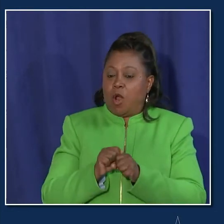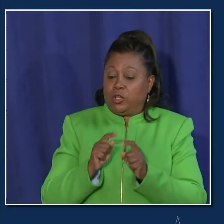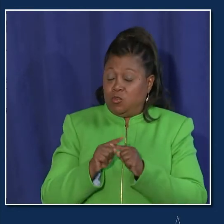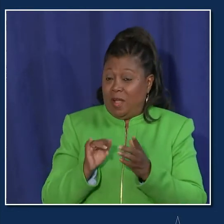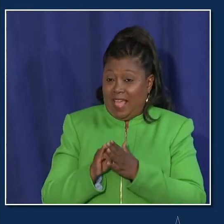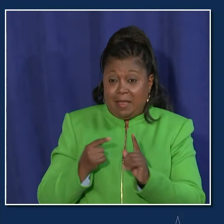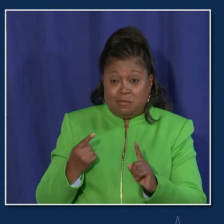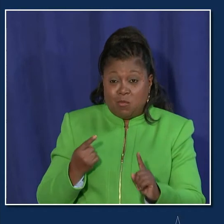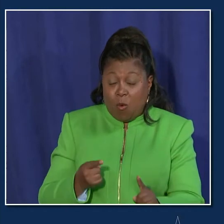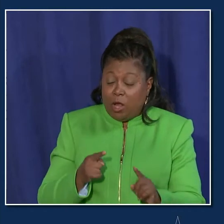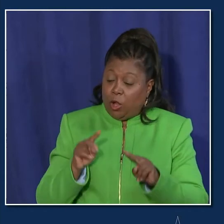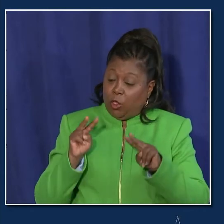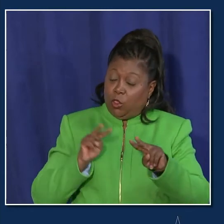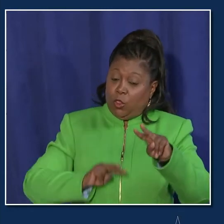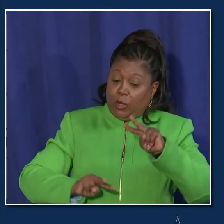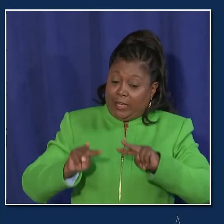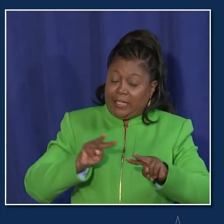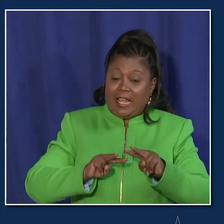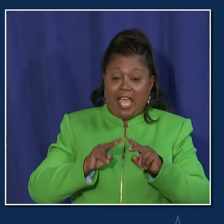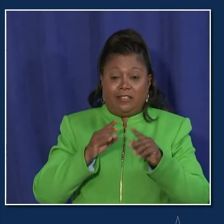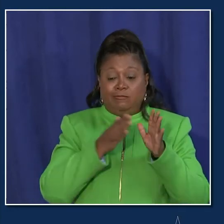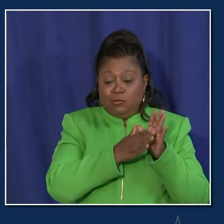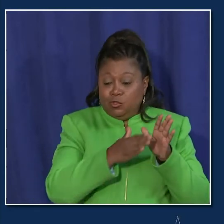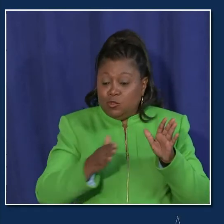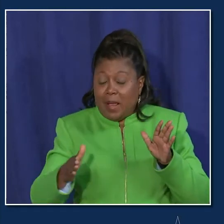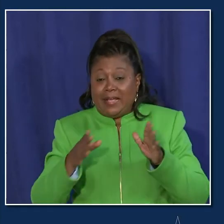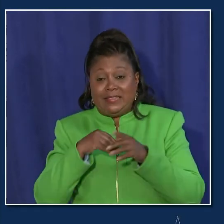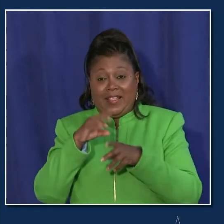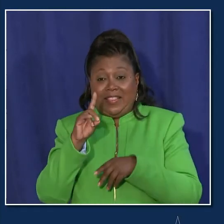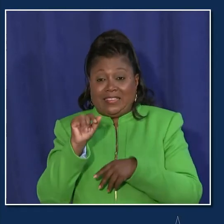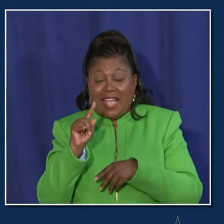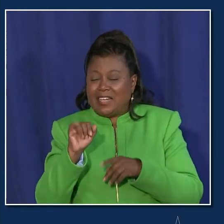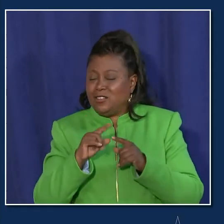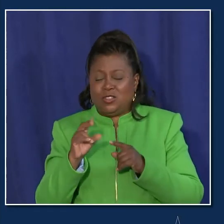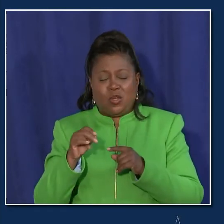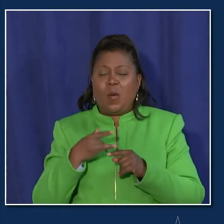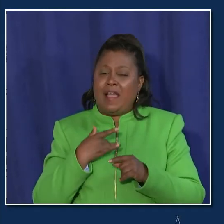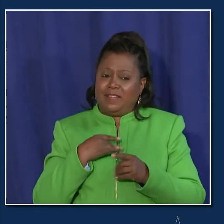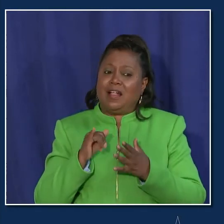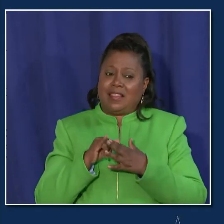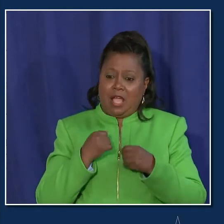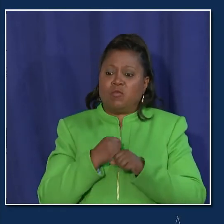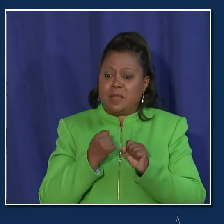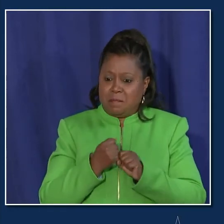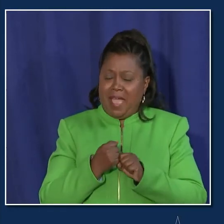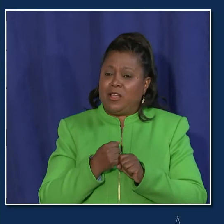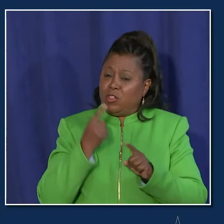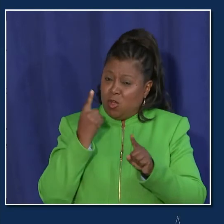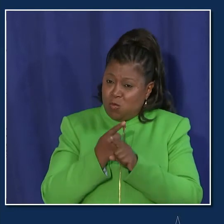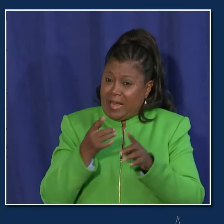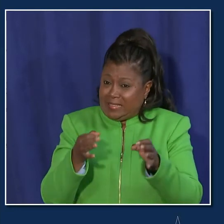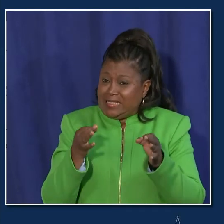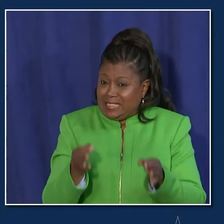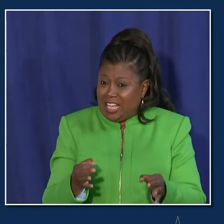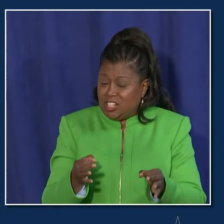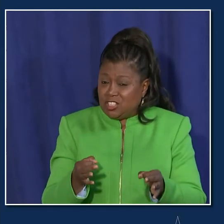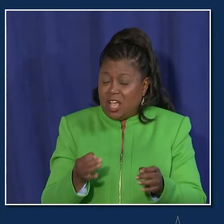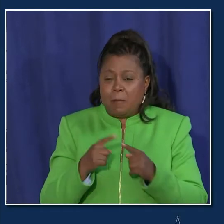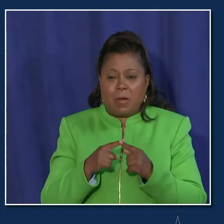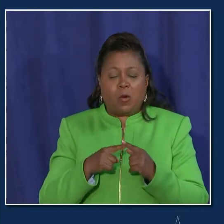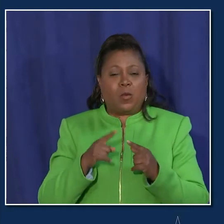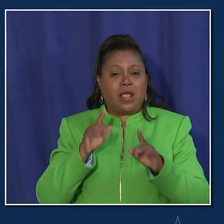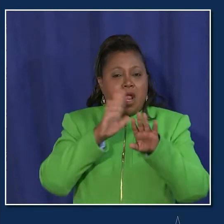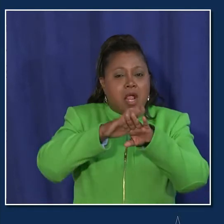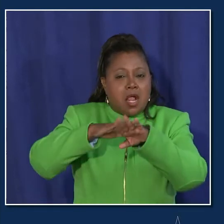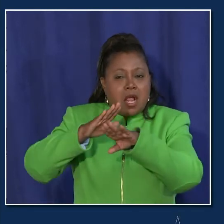that point, looking at trends in the data. So no, I feel like we made the right decisions, but we're sounding